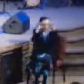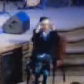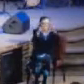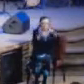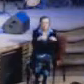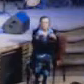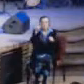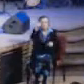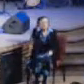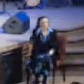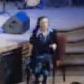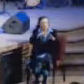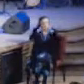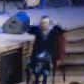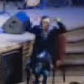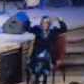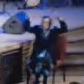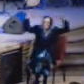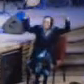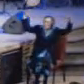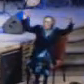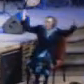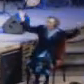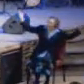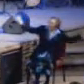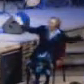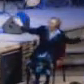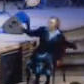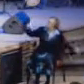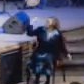God is so great. It's just